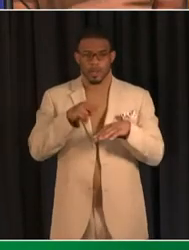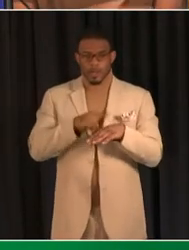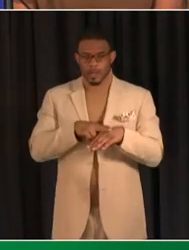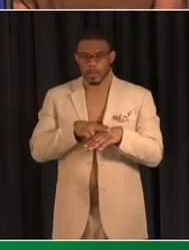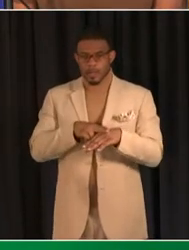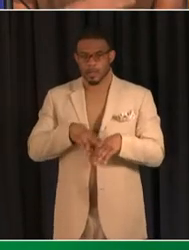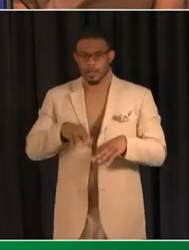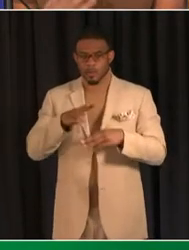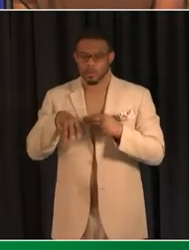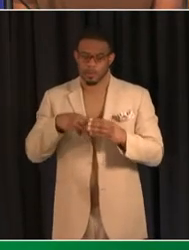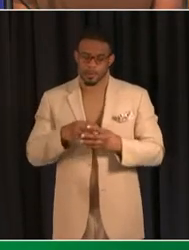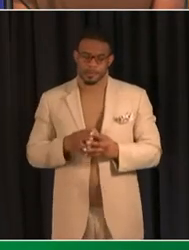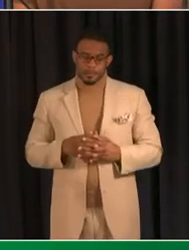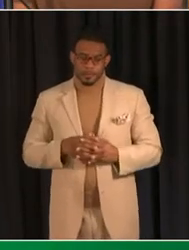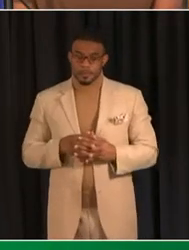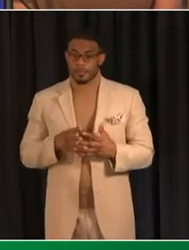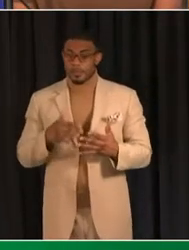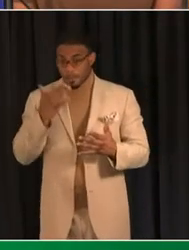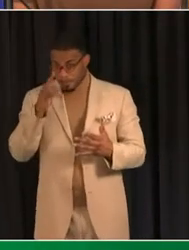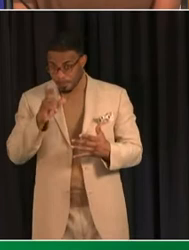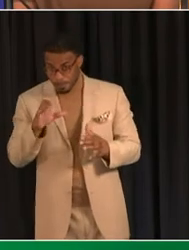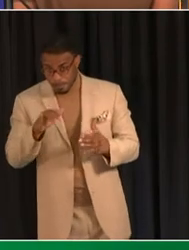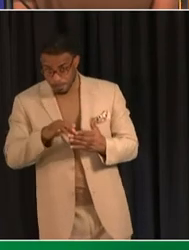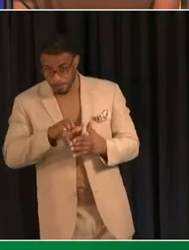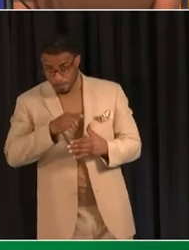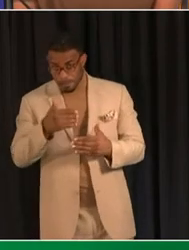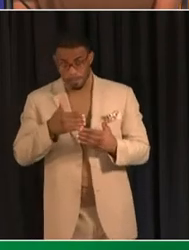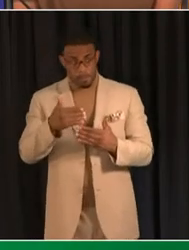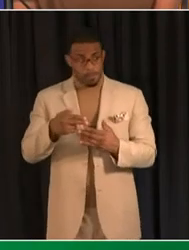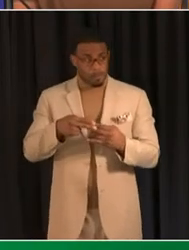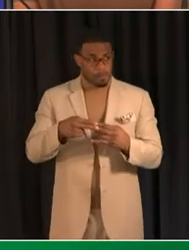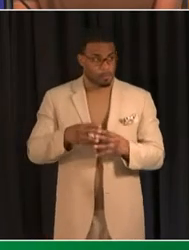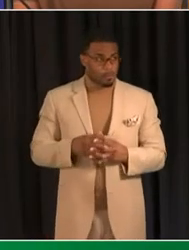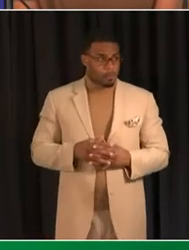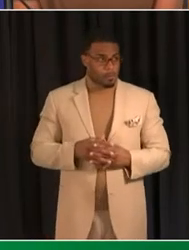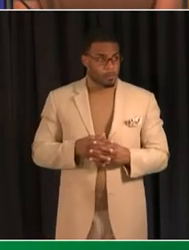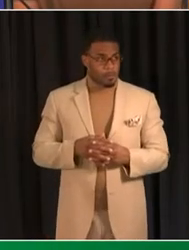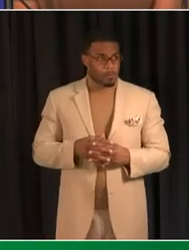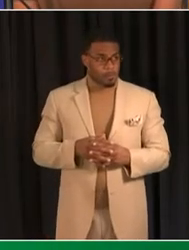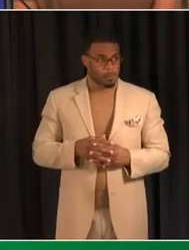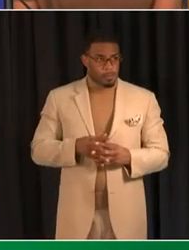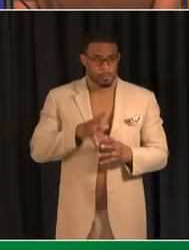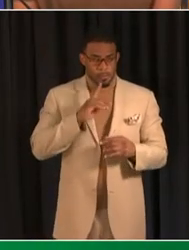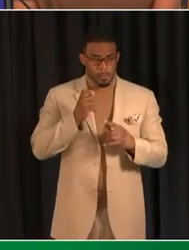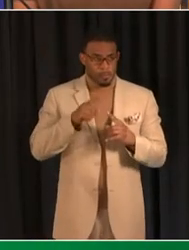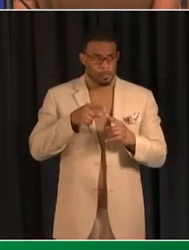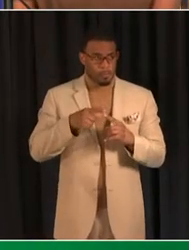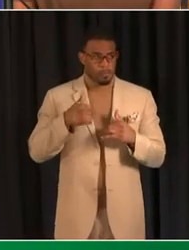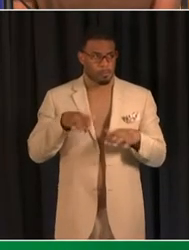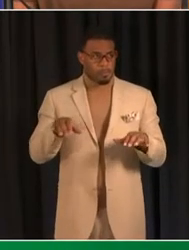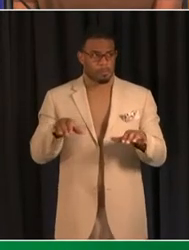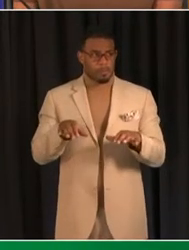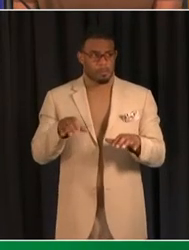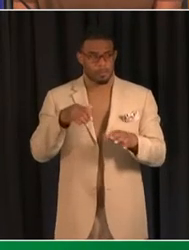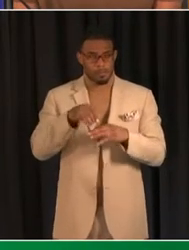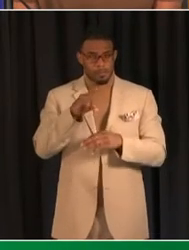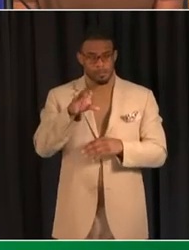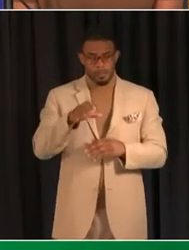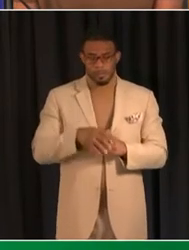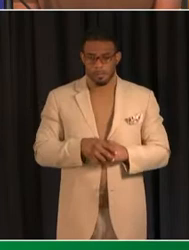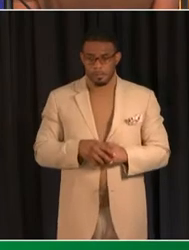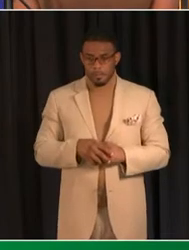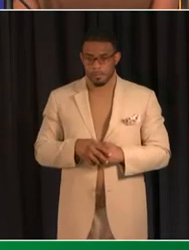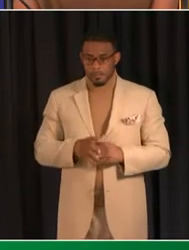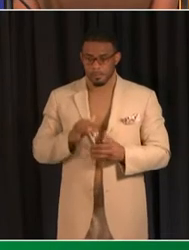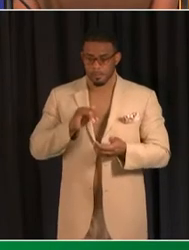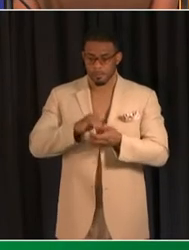across the nation and across the world. So if we do turn to the next slide, I'll speak a bit about what we've been doing in